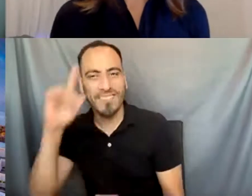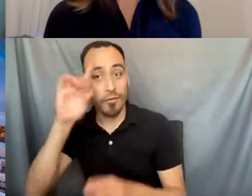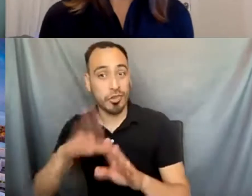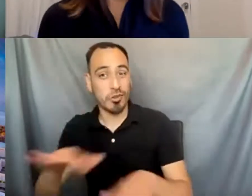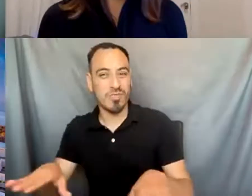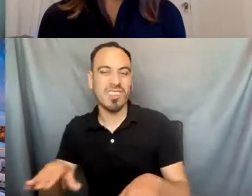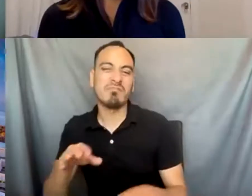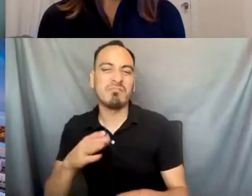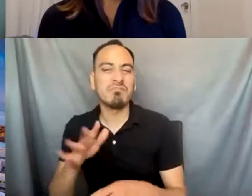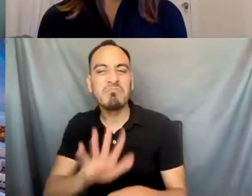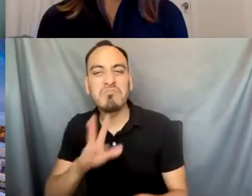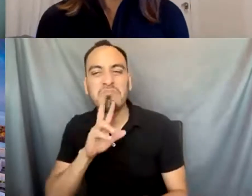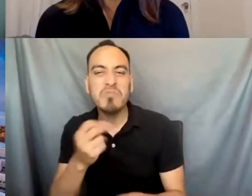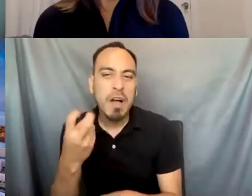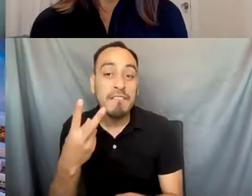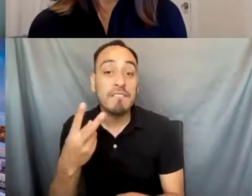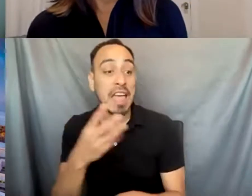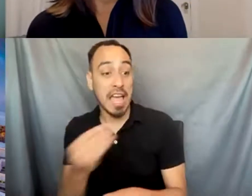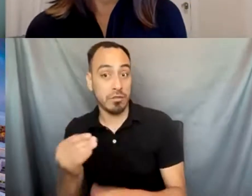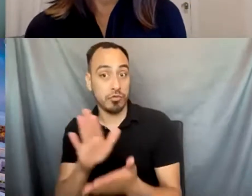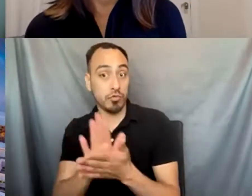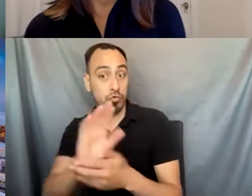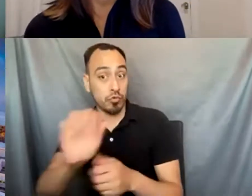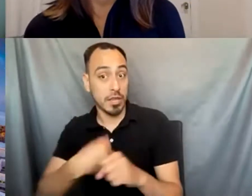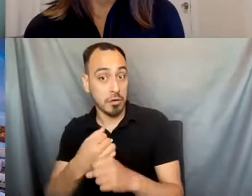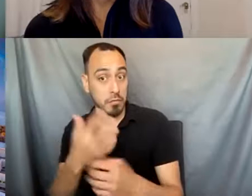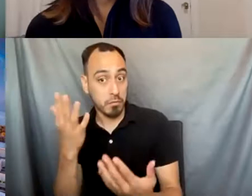also into the new school year this fall?